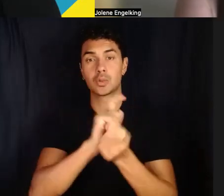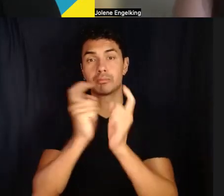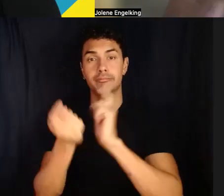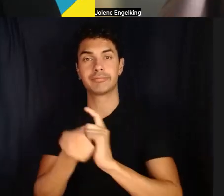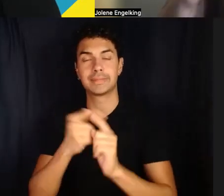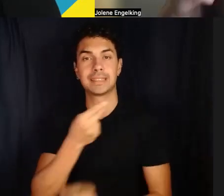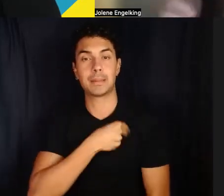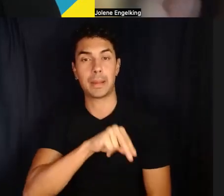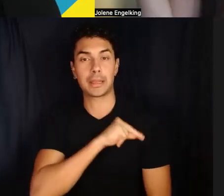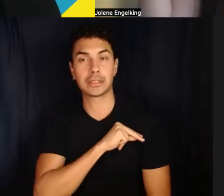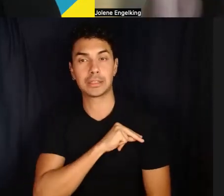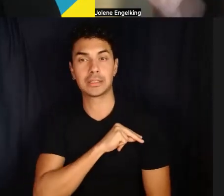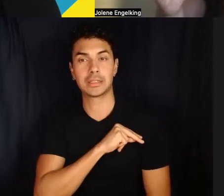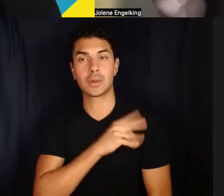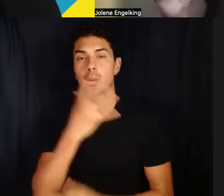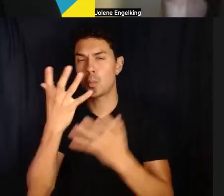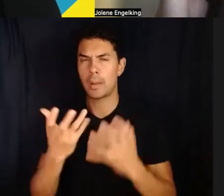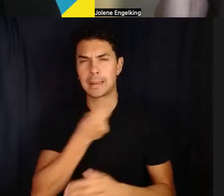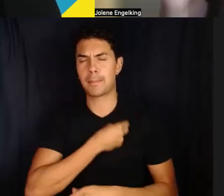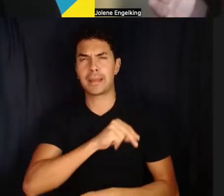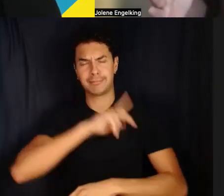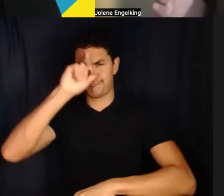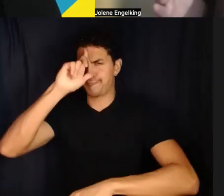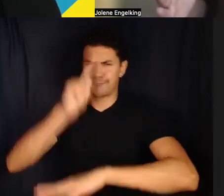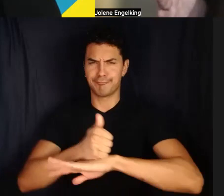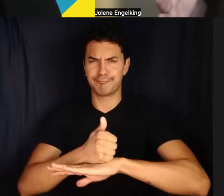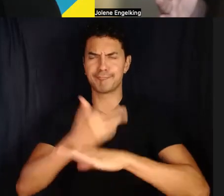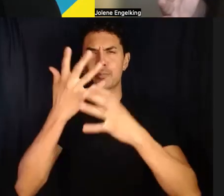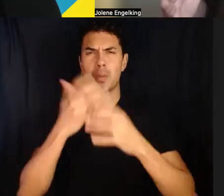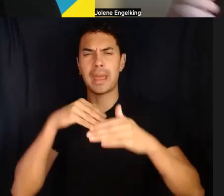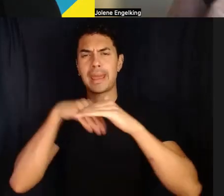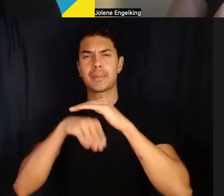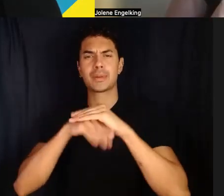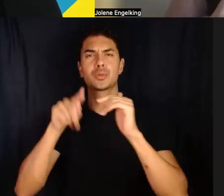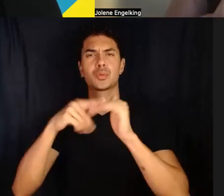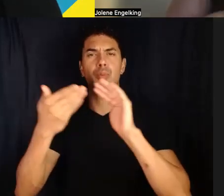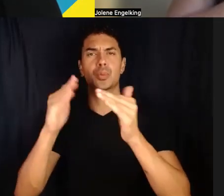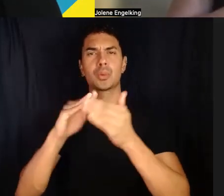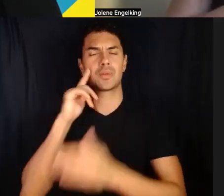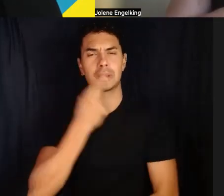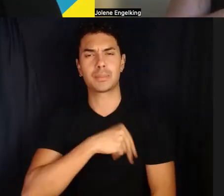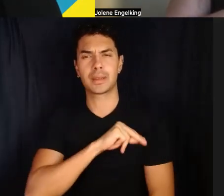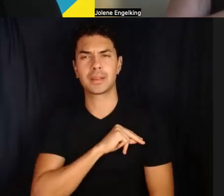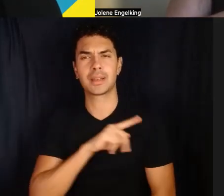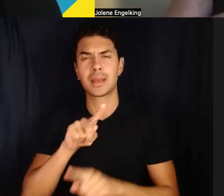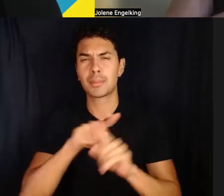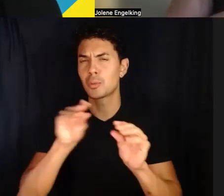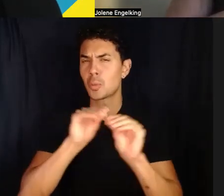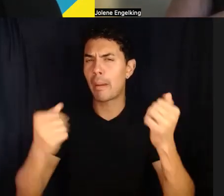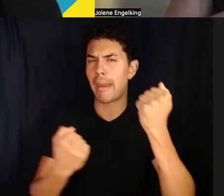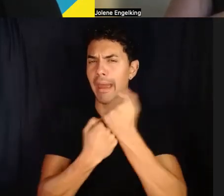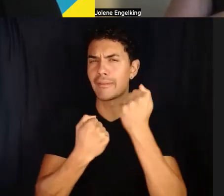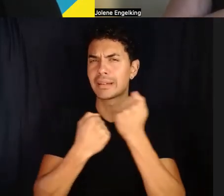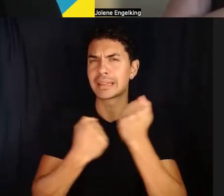right? They wanted it into Spanish, and they were so set on it because they wanted to be accessible to the community, but they didn't have any advocates on staff who